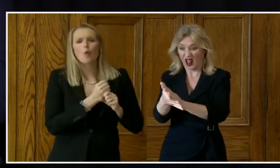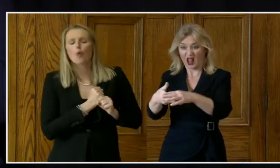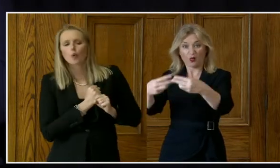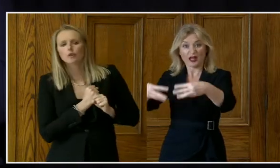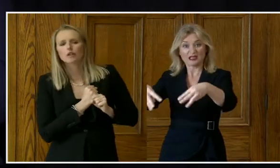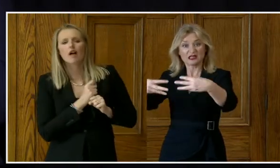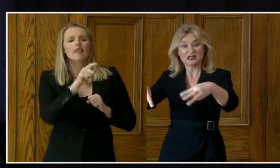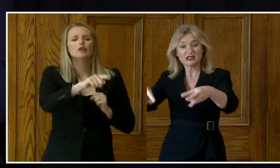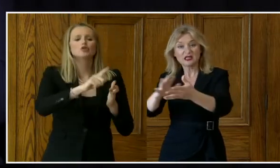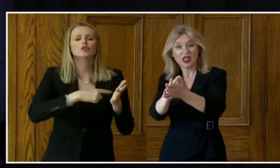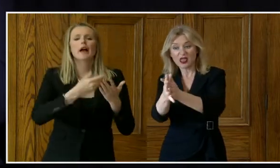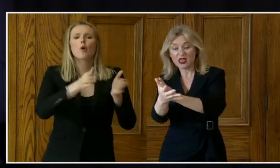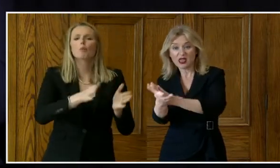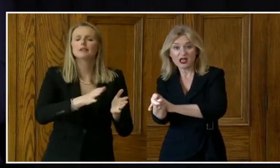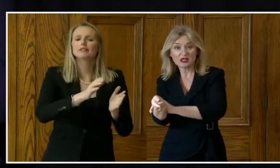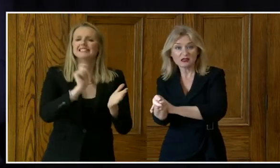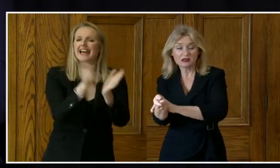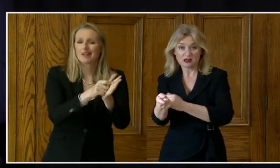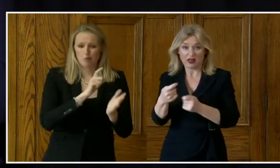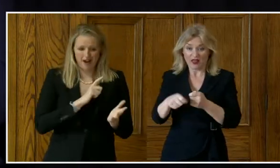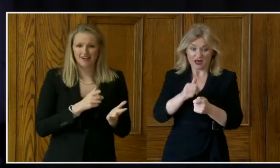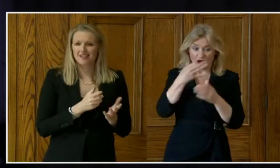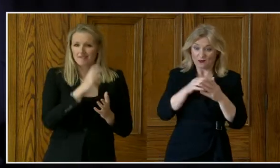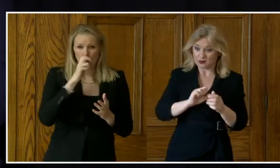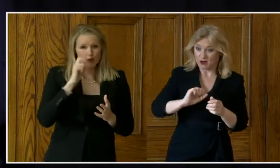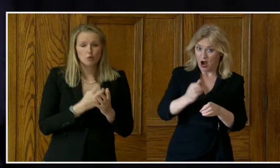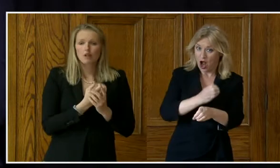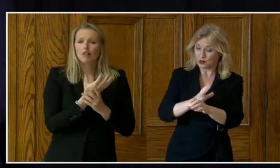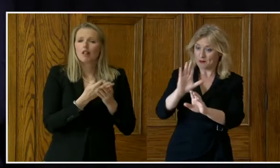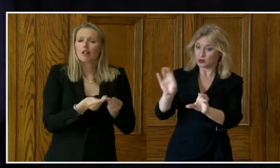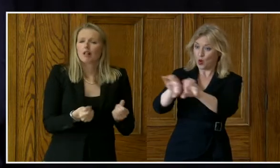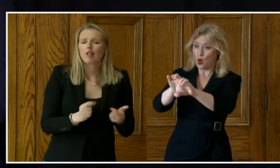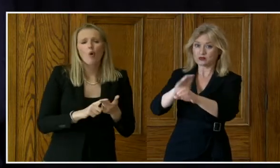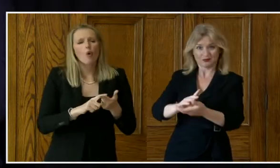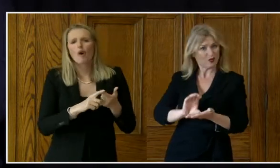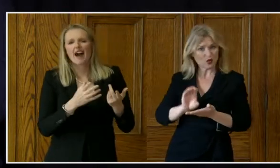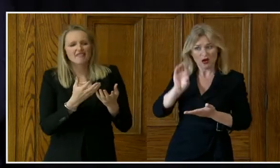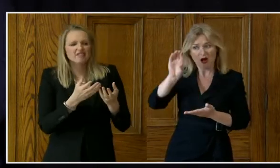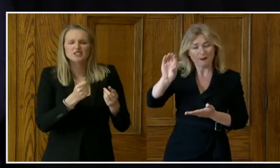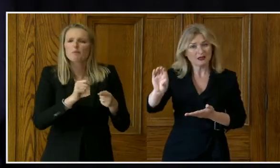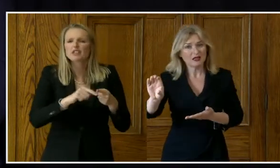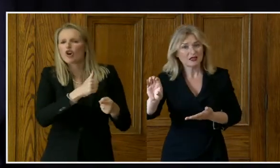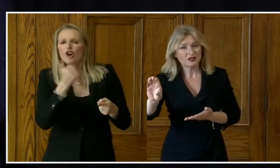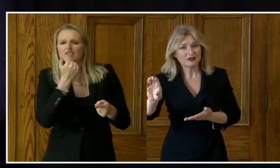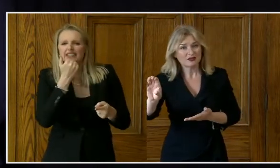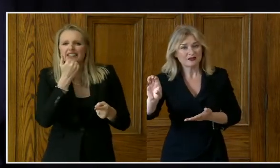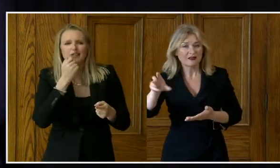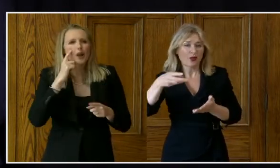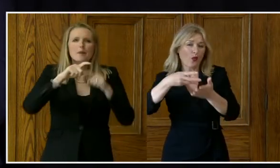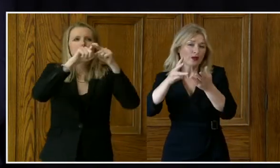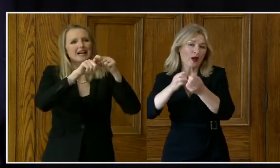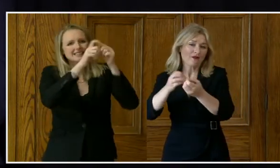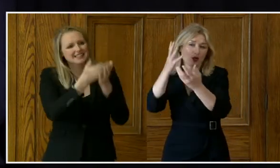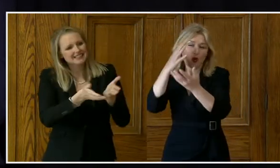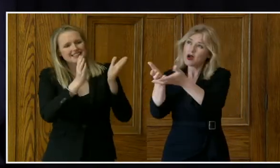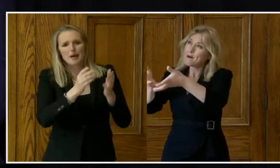August, September. They have a shelf life, and that material will have to be thrown out. So your hanging baskets and your bedding plants and all of that